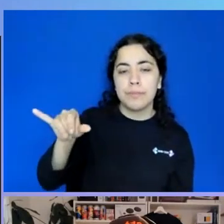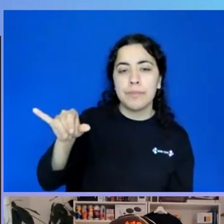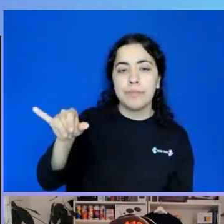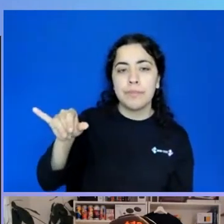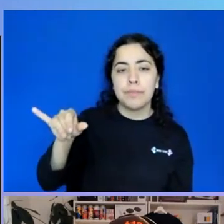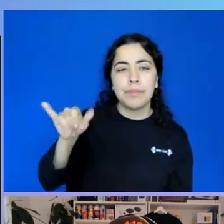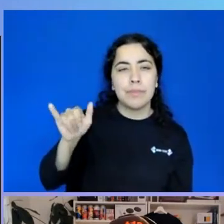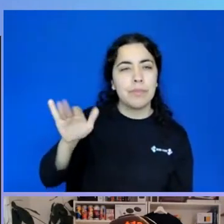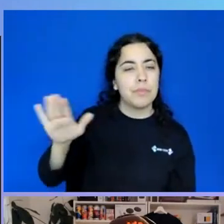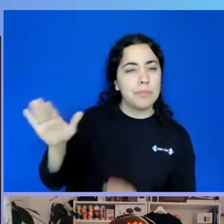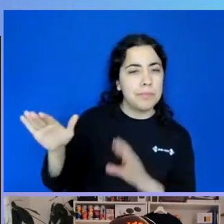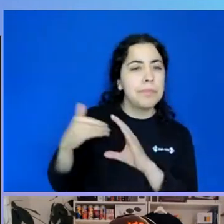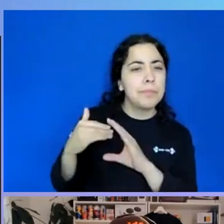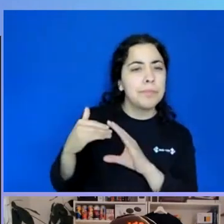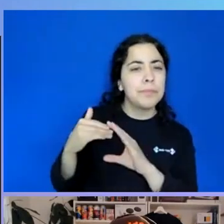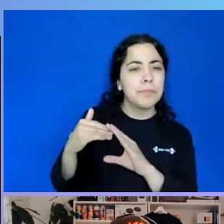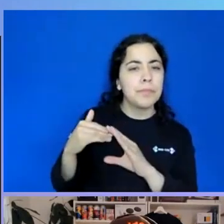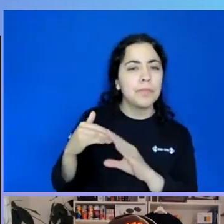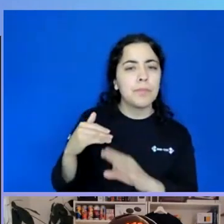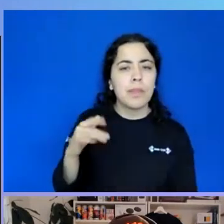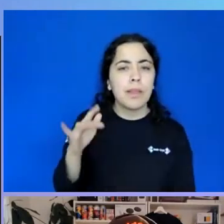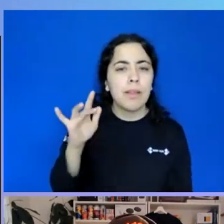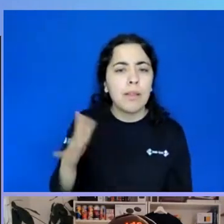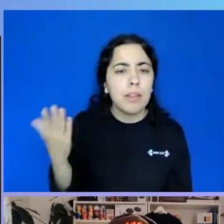And where should you click here?